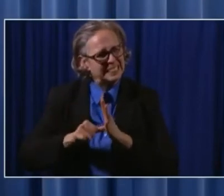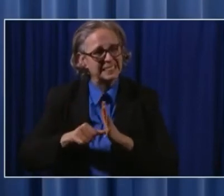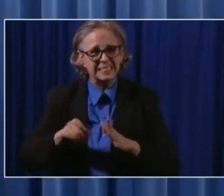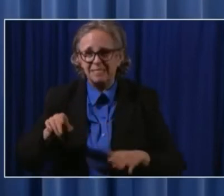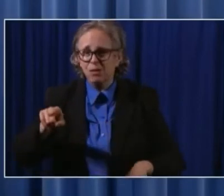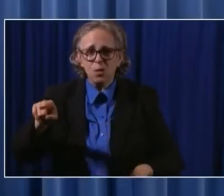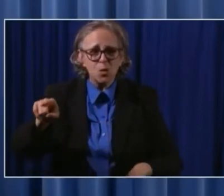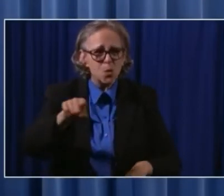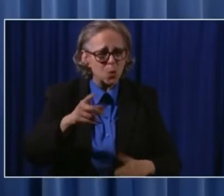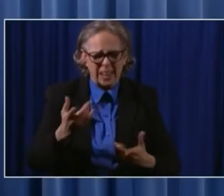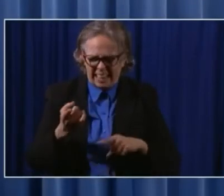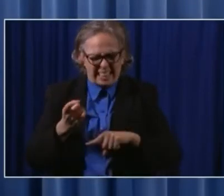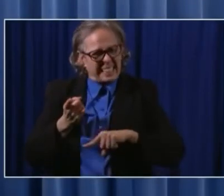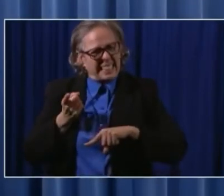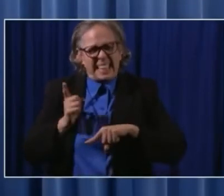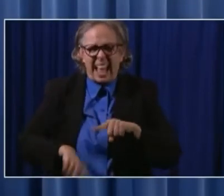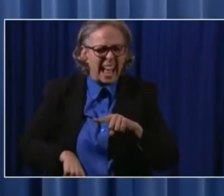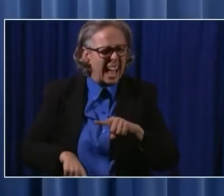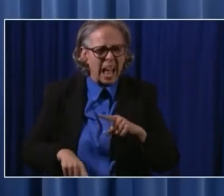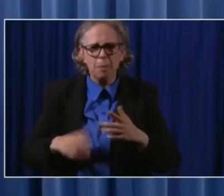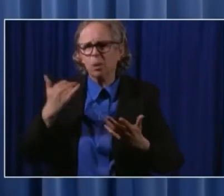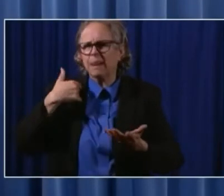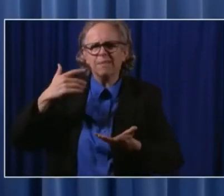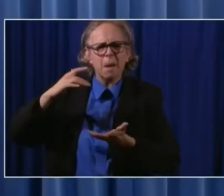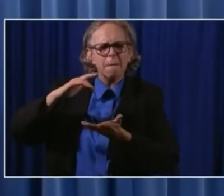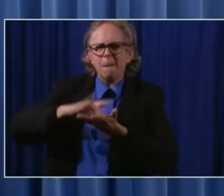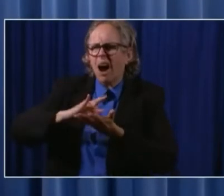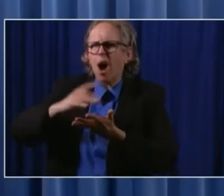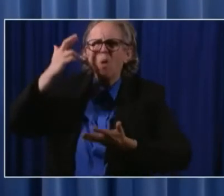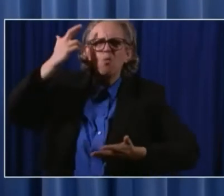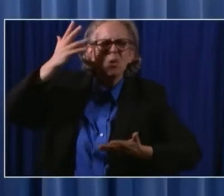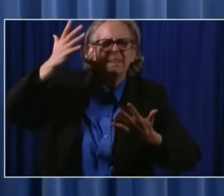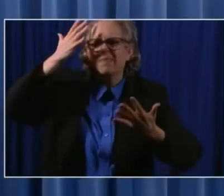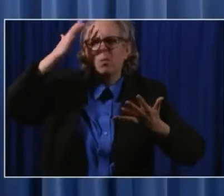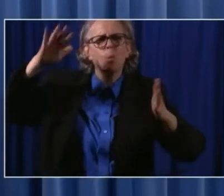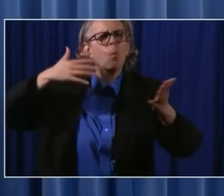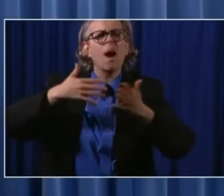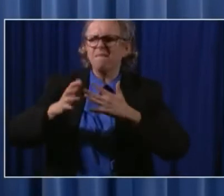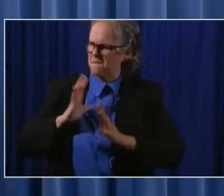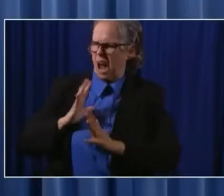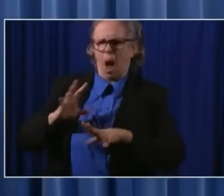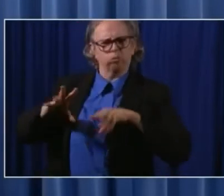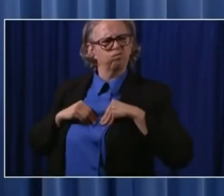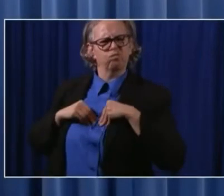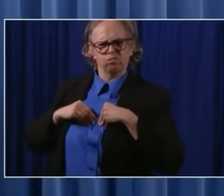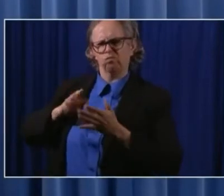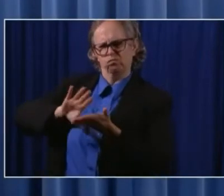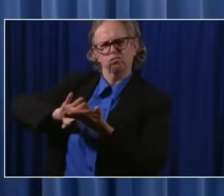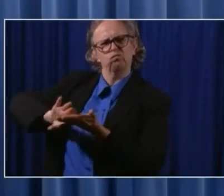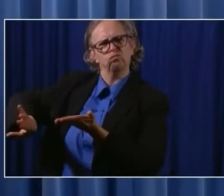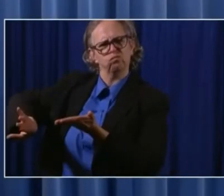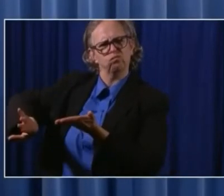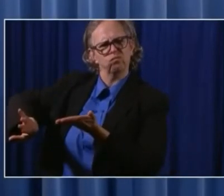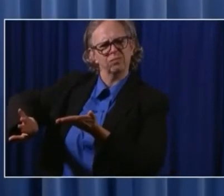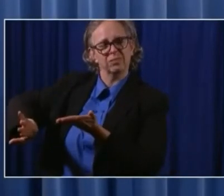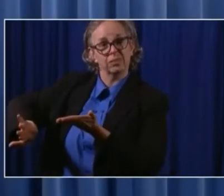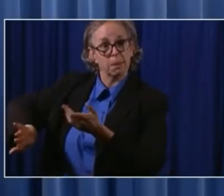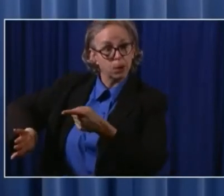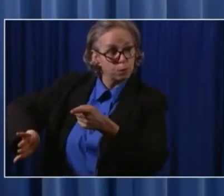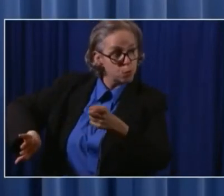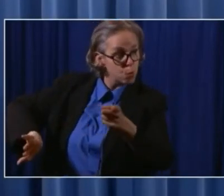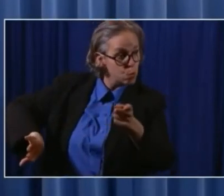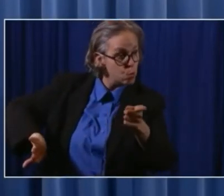do not have to wear a mask. And I would also urge all my fellow citizens to not be judgmental. If someone